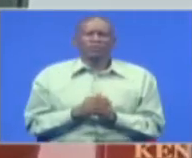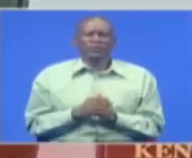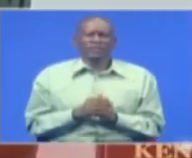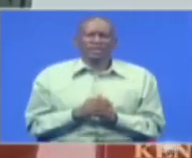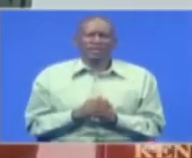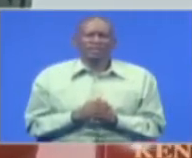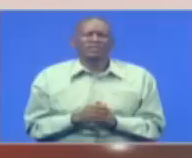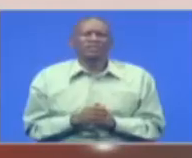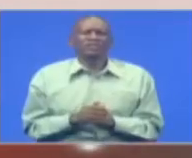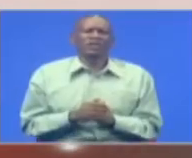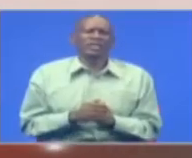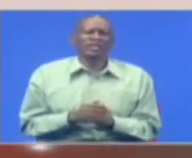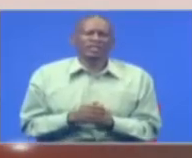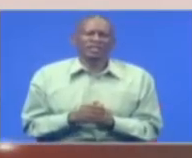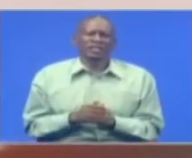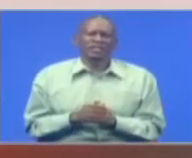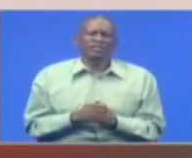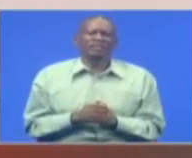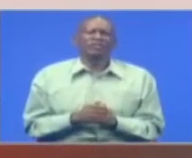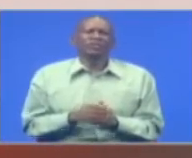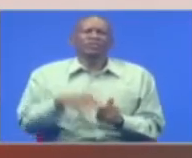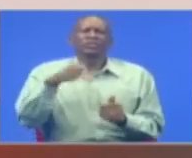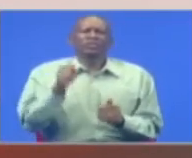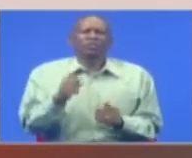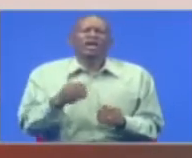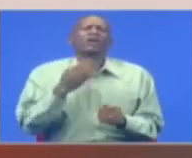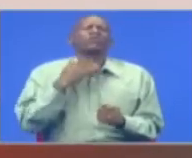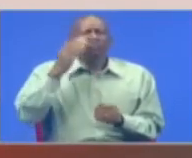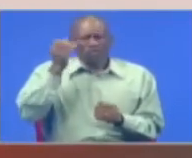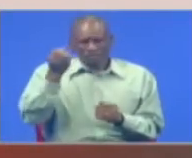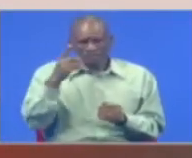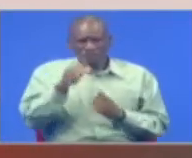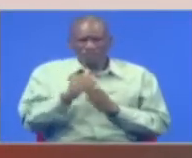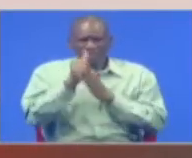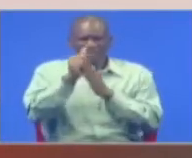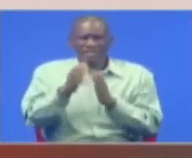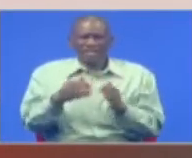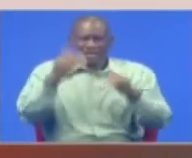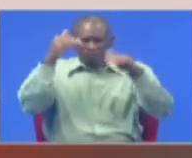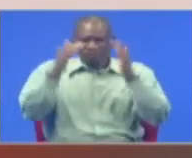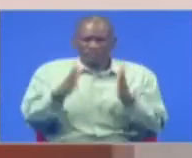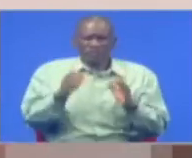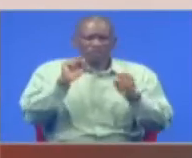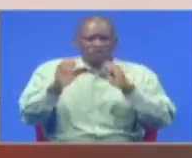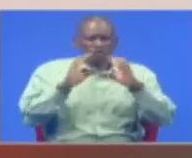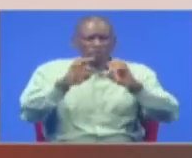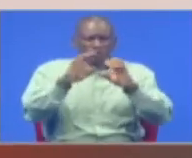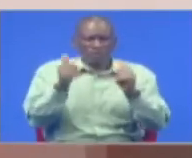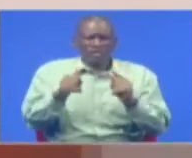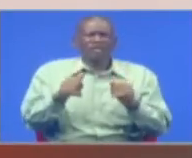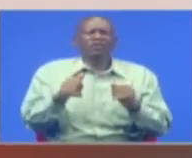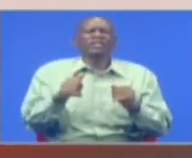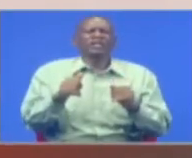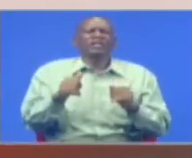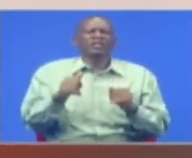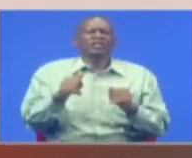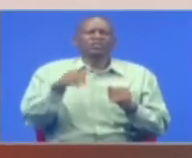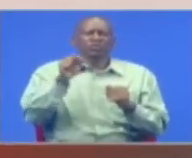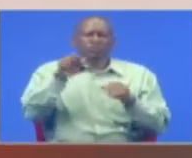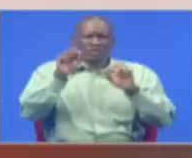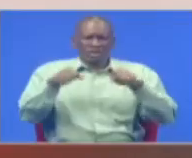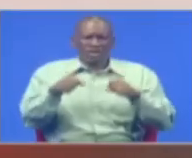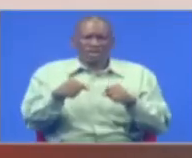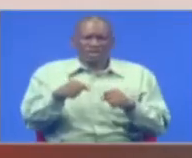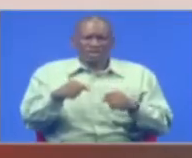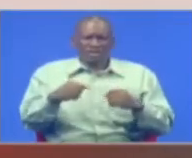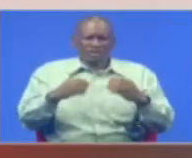So what is your understanding of a transformative leader? Because, Professor, I think you can communicate well, you can listen, you can build